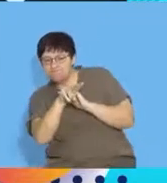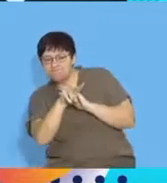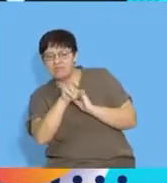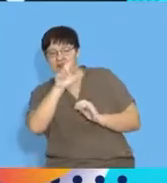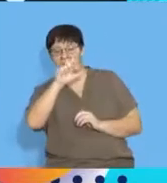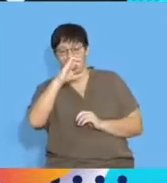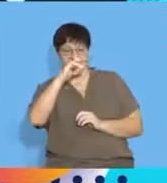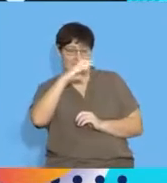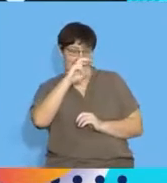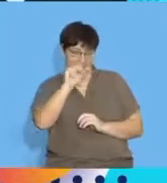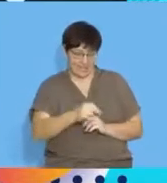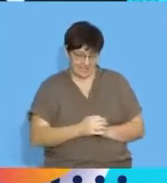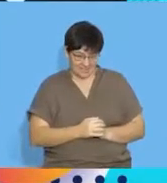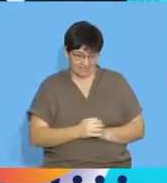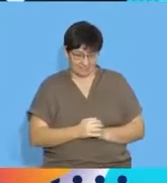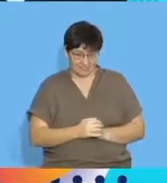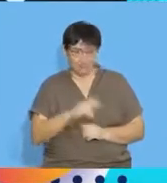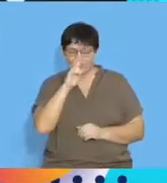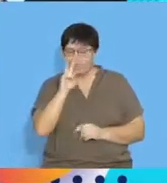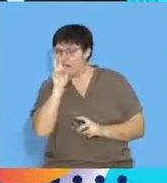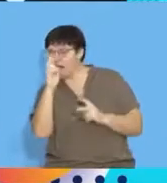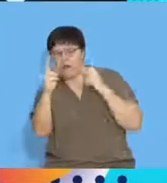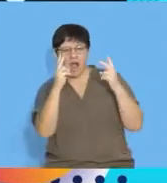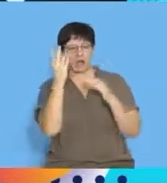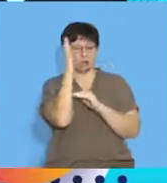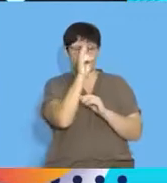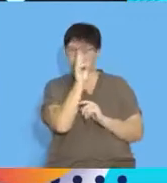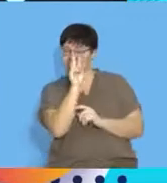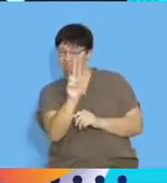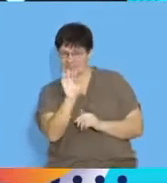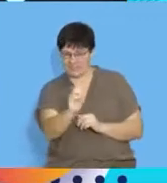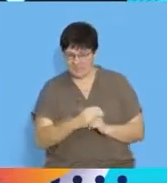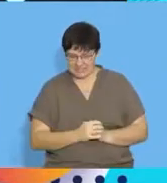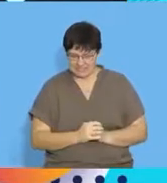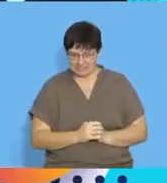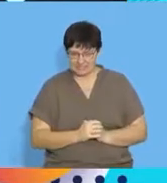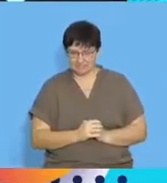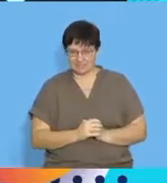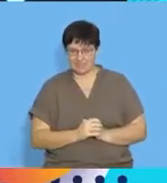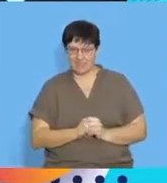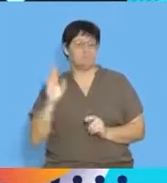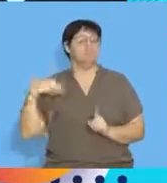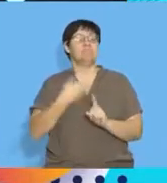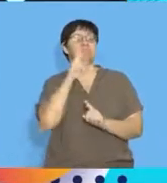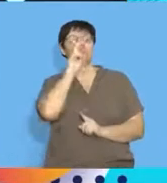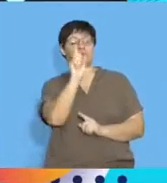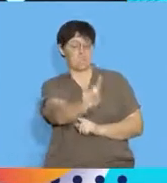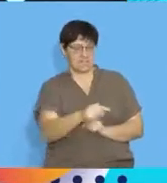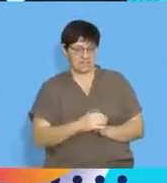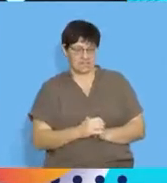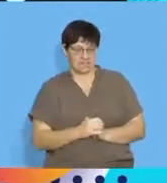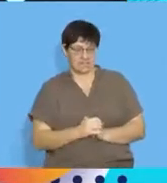lichen. Remember, after this, go and hunt for some lichen. Okay, guys, so what we've looked at so far, we've looked at